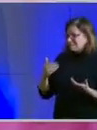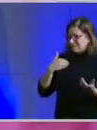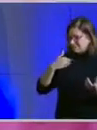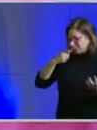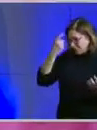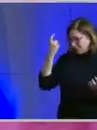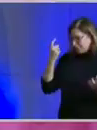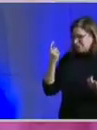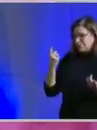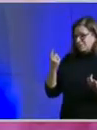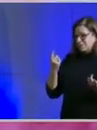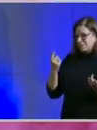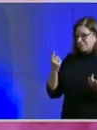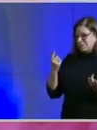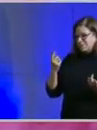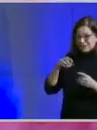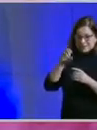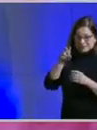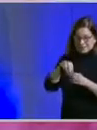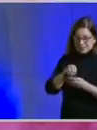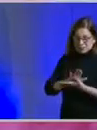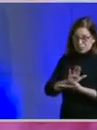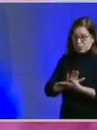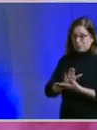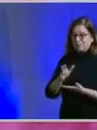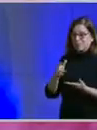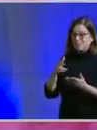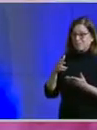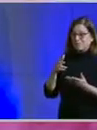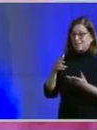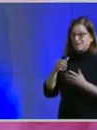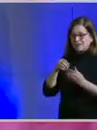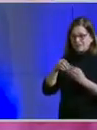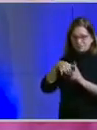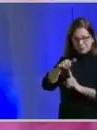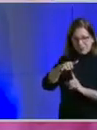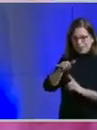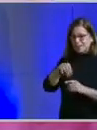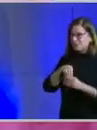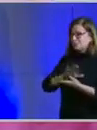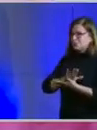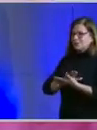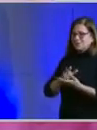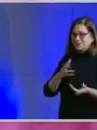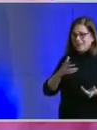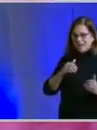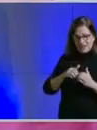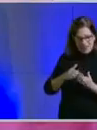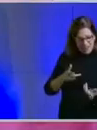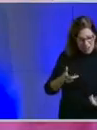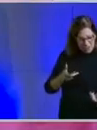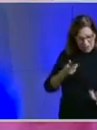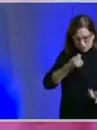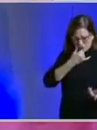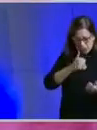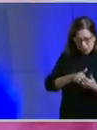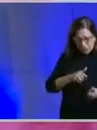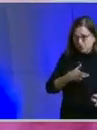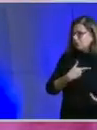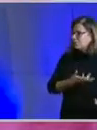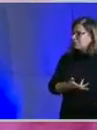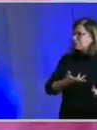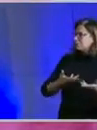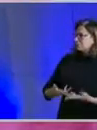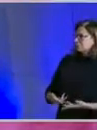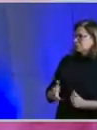and shifting our response to children from what is wrong with you, child, to what happened to you, child, and making sure that we